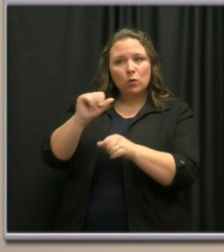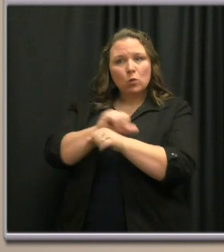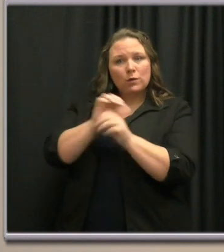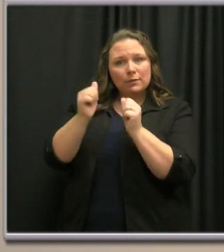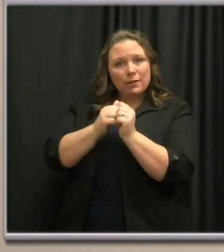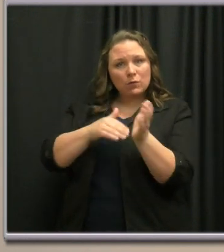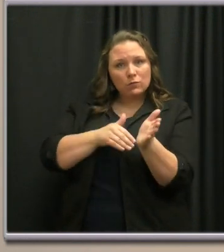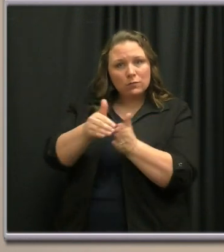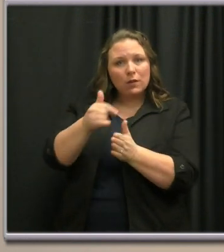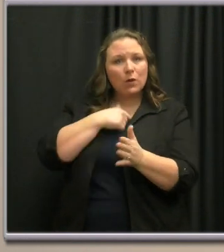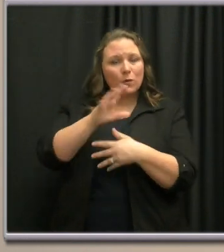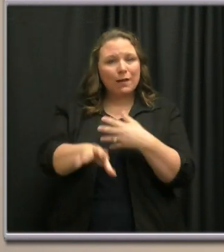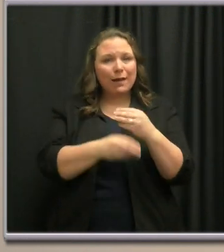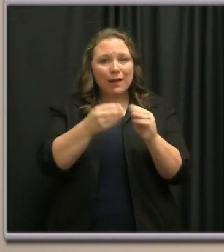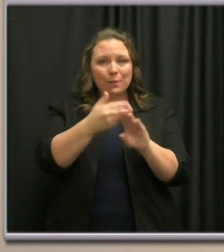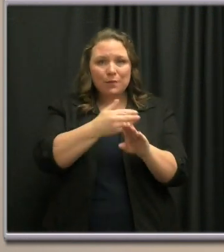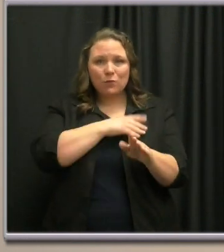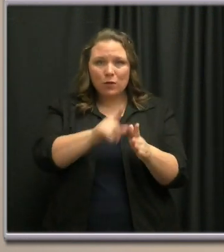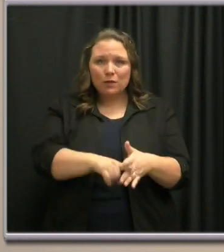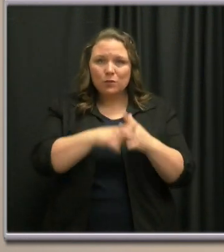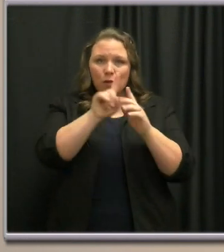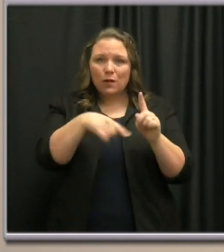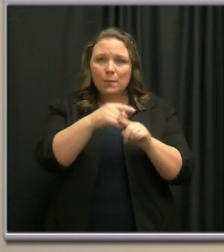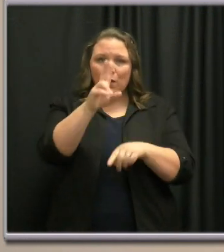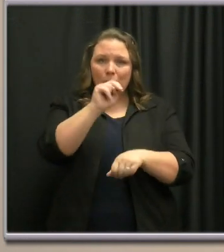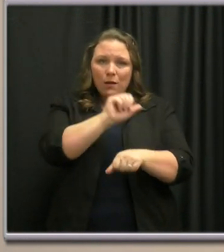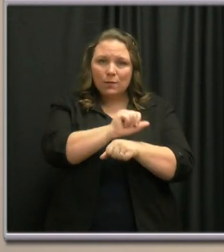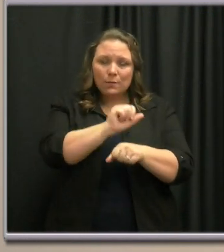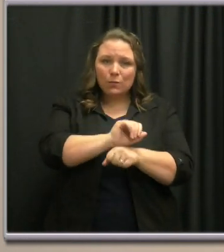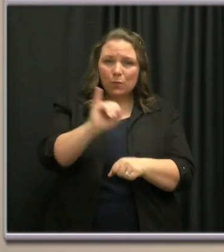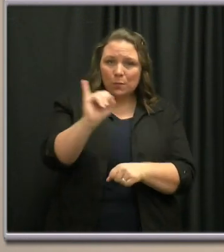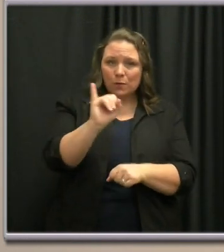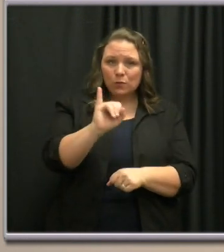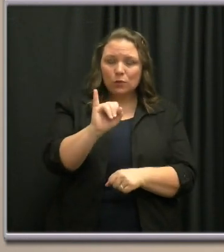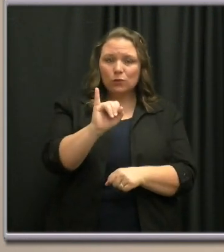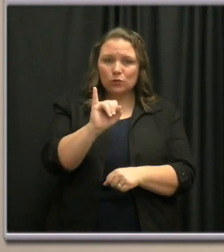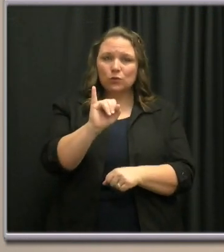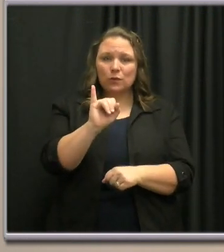I would just add before I start on unemployment insurance that